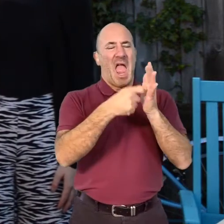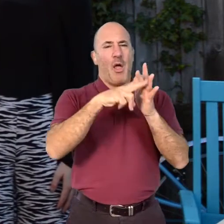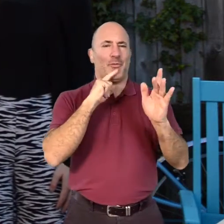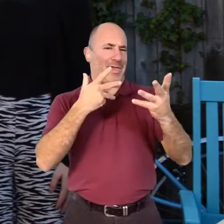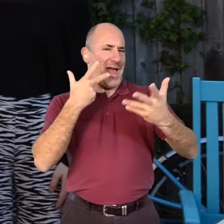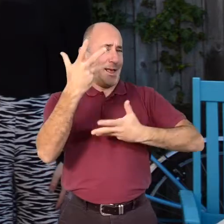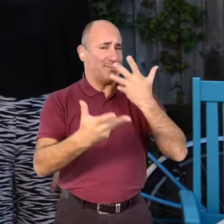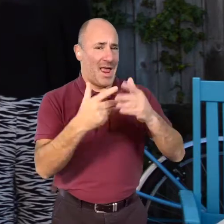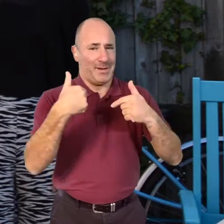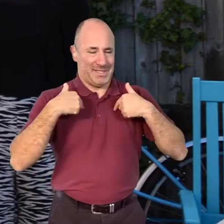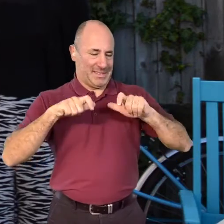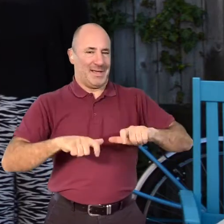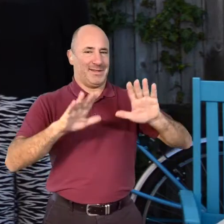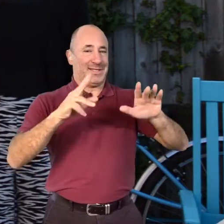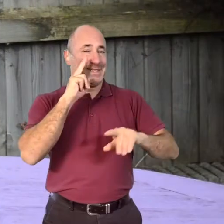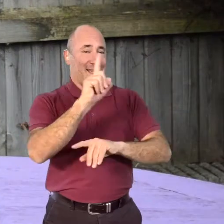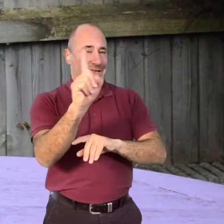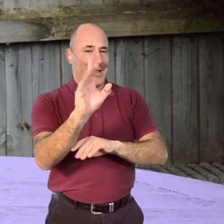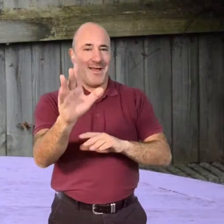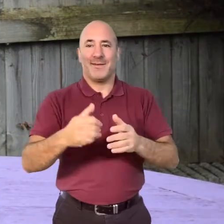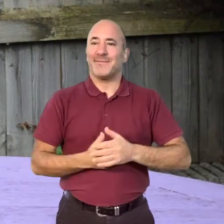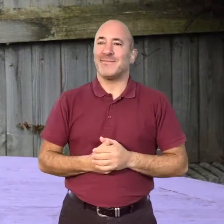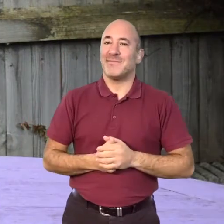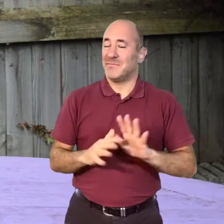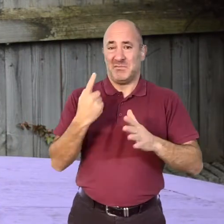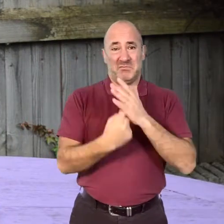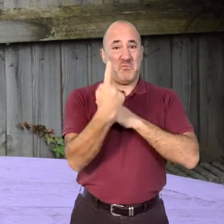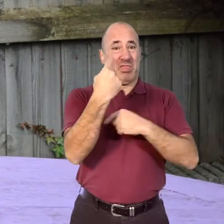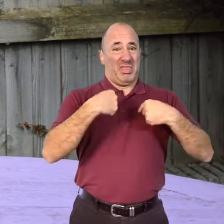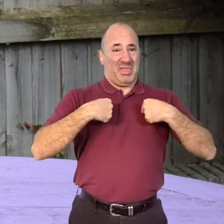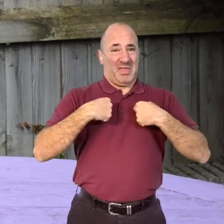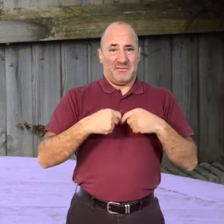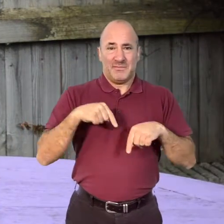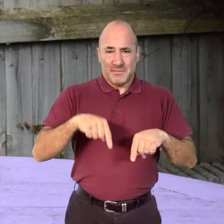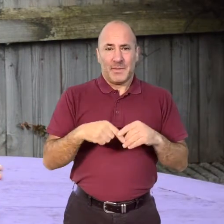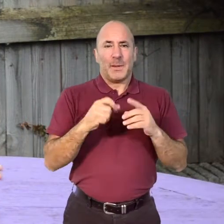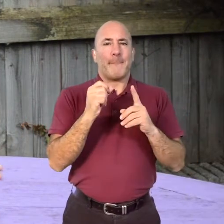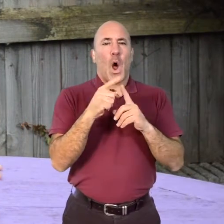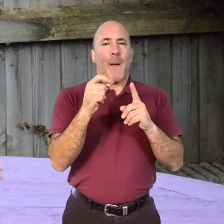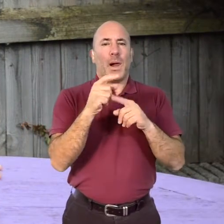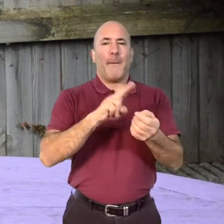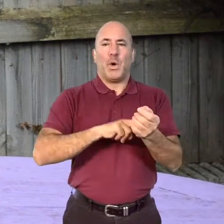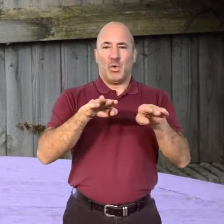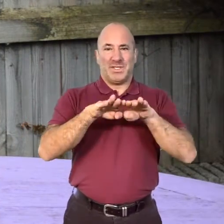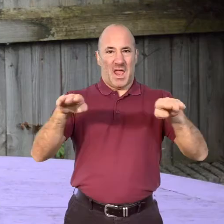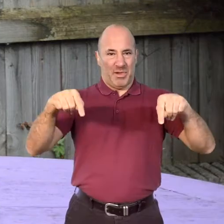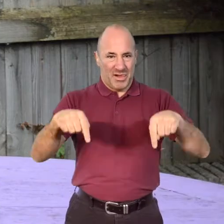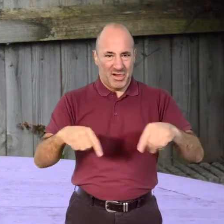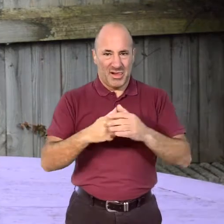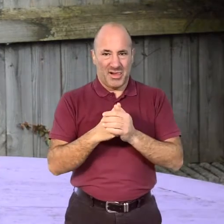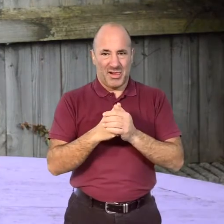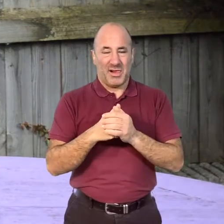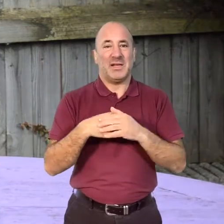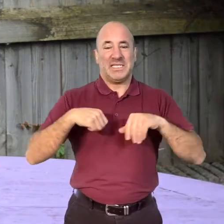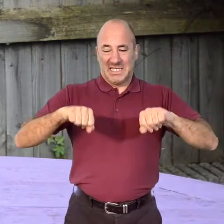Erin's capable hands. See you later. It's just me now, and I'm sat at a purple and blue table